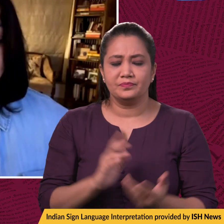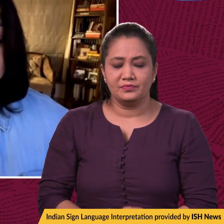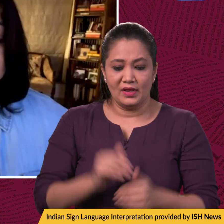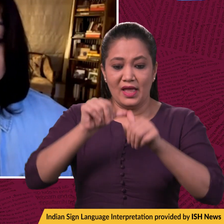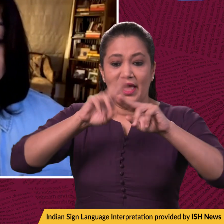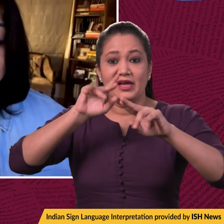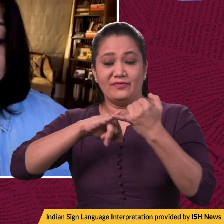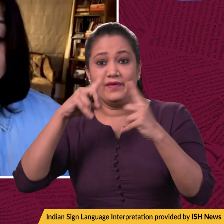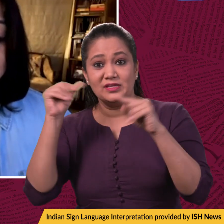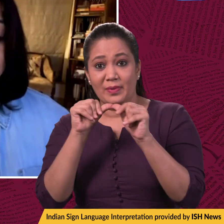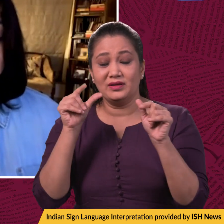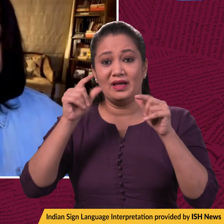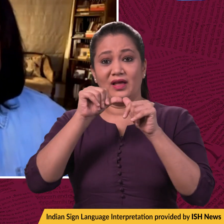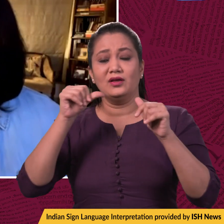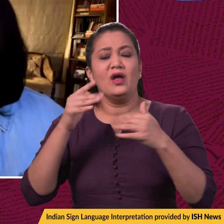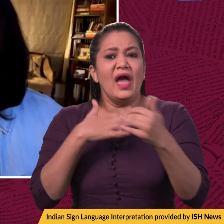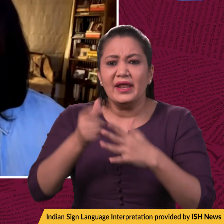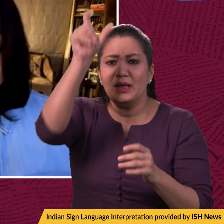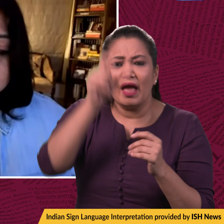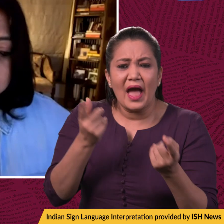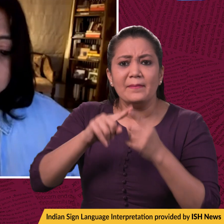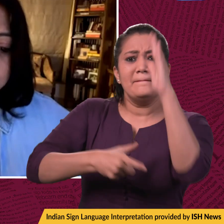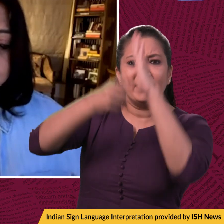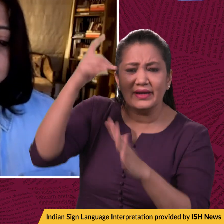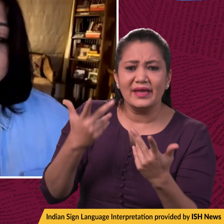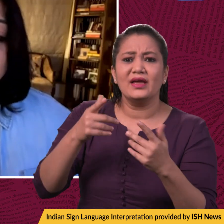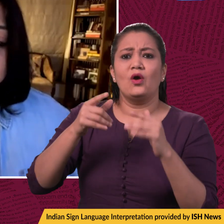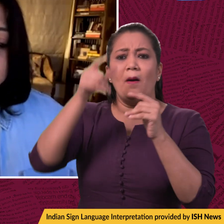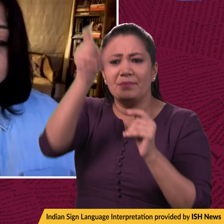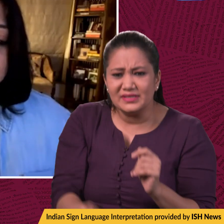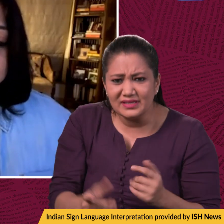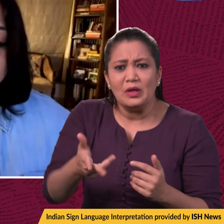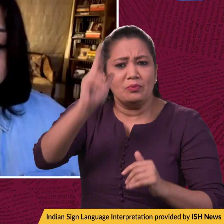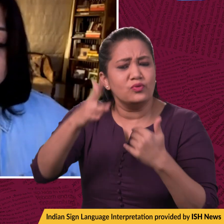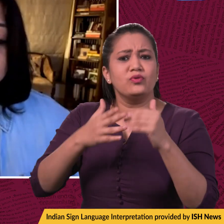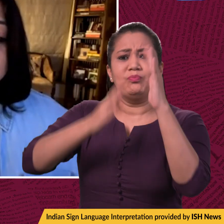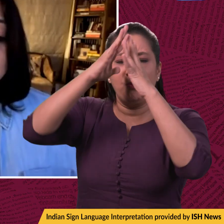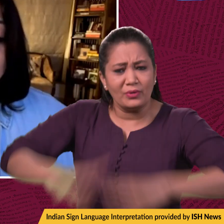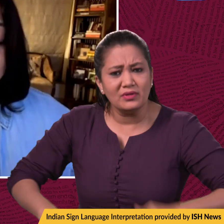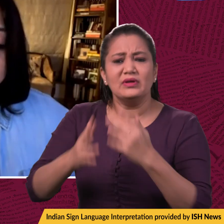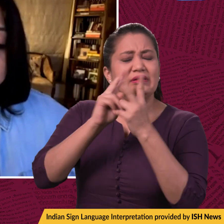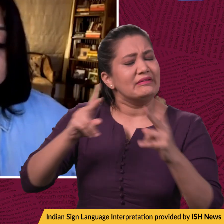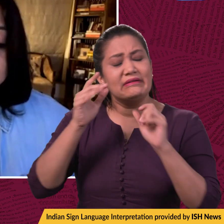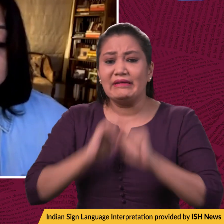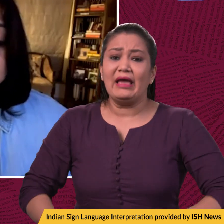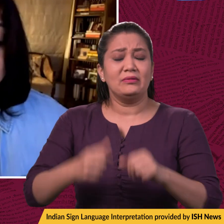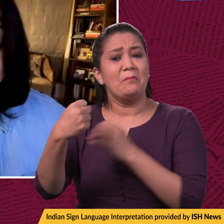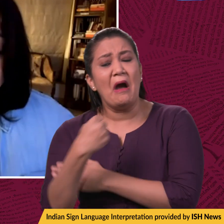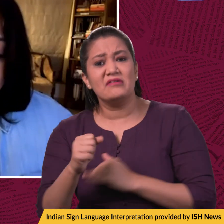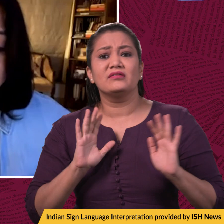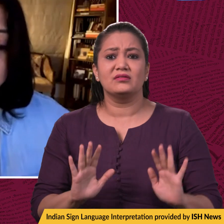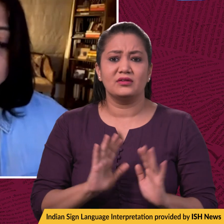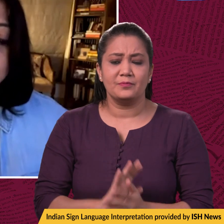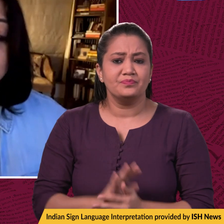the armed forces may shoot to kill or destroy a building on mere suspicion. A non-commissioned officer or anyone of an equivalent rank may